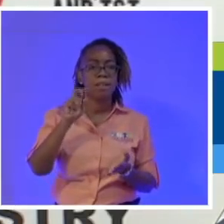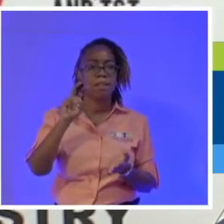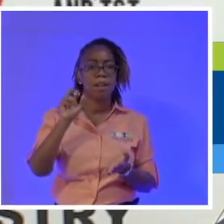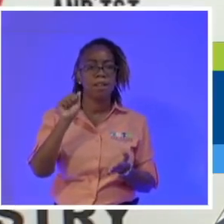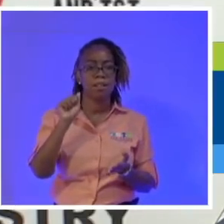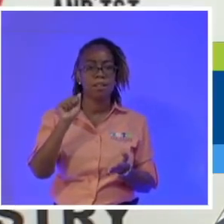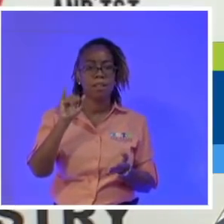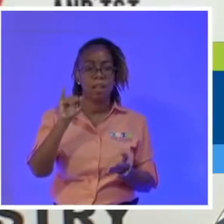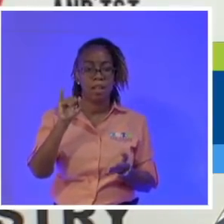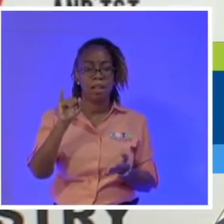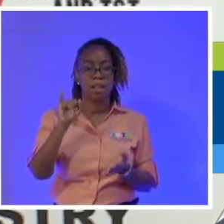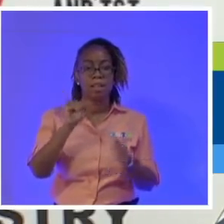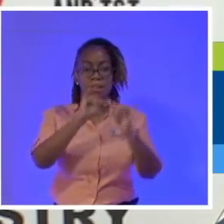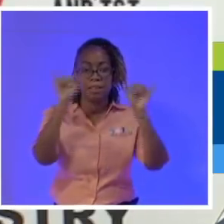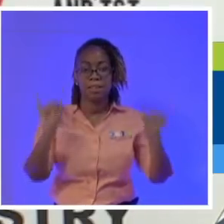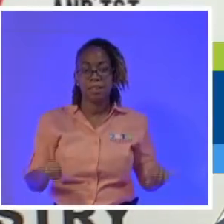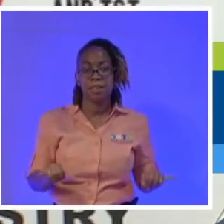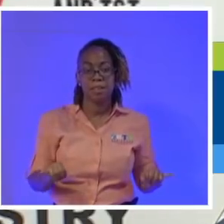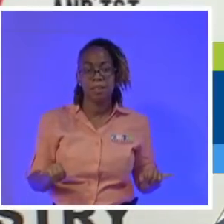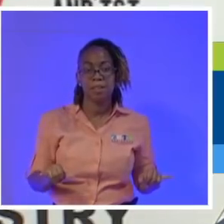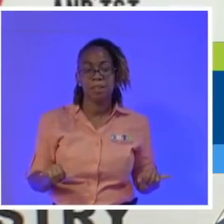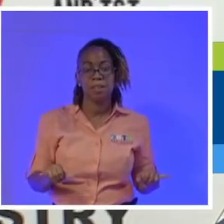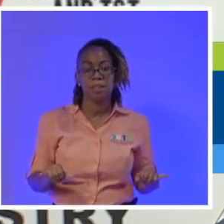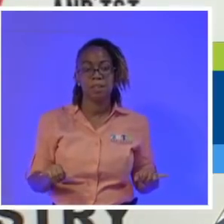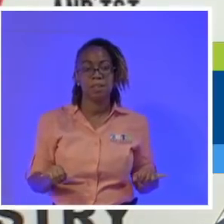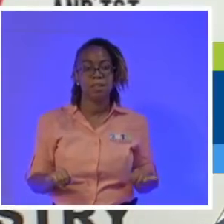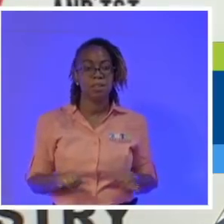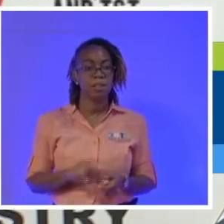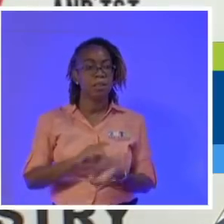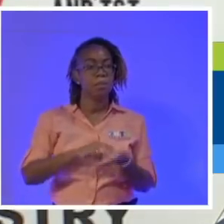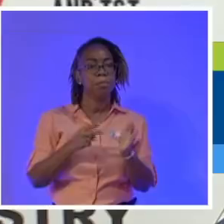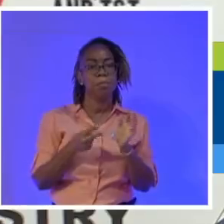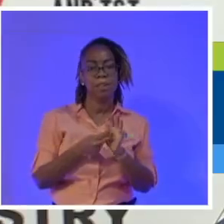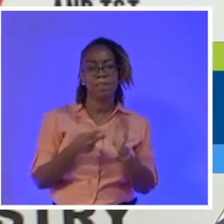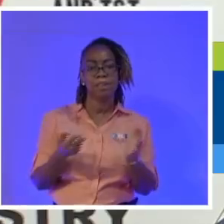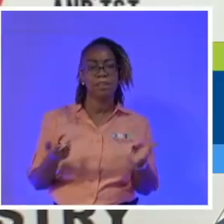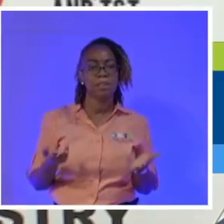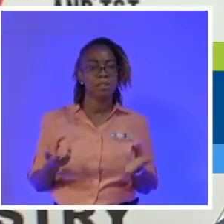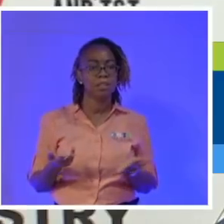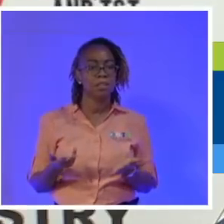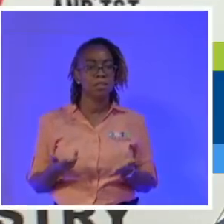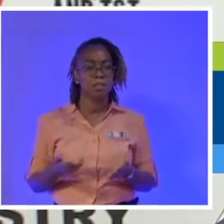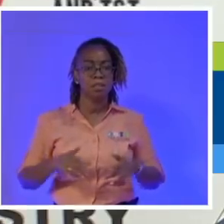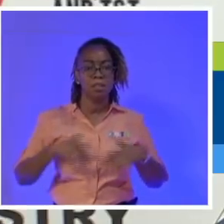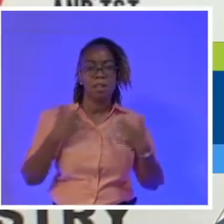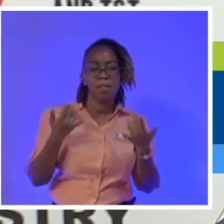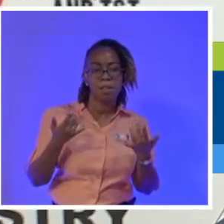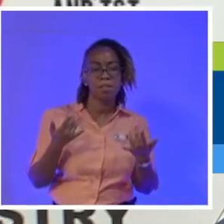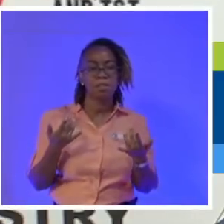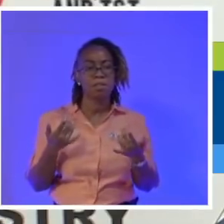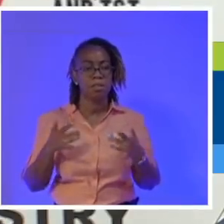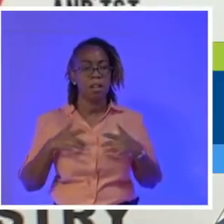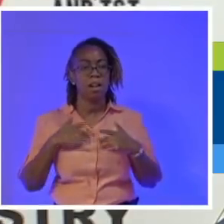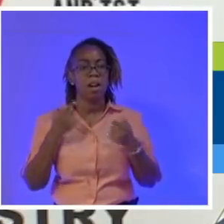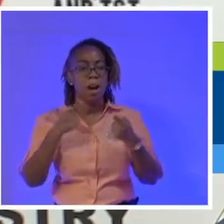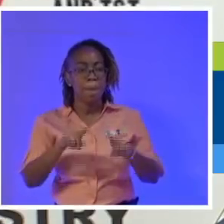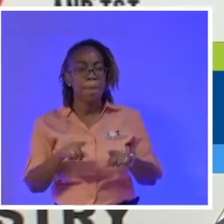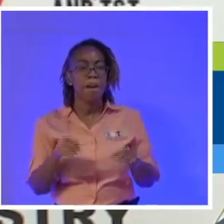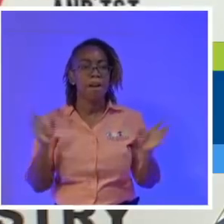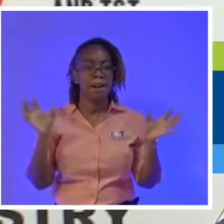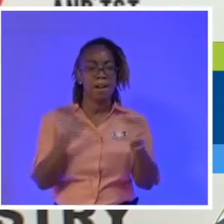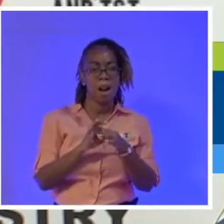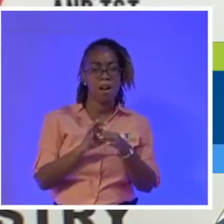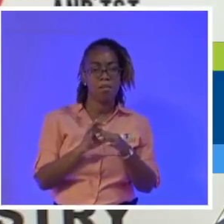E-S-A-V-I. It's an acronym which simply means events supposedly attributable to vaccines